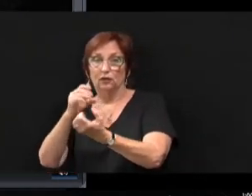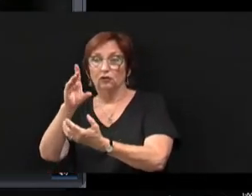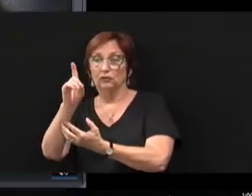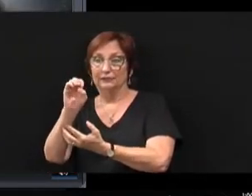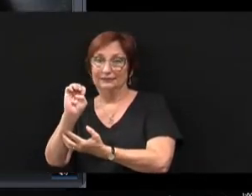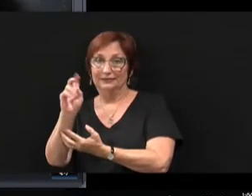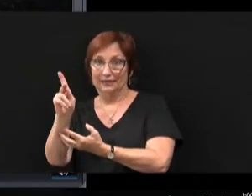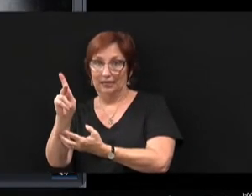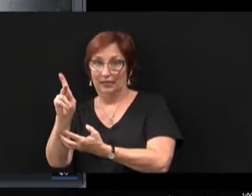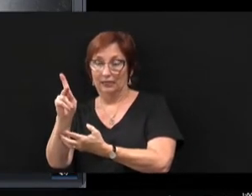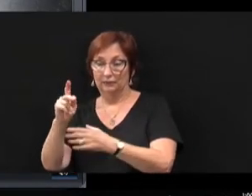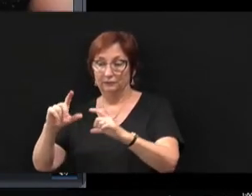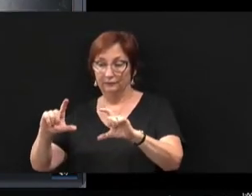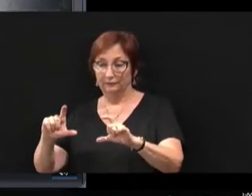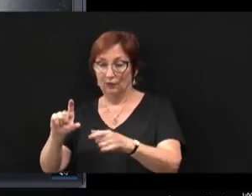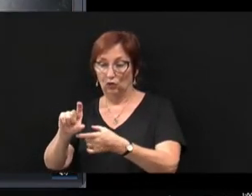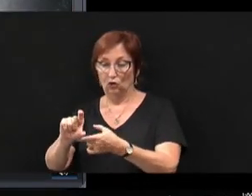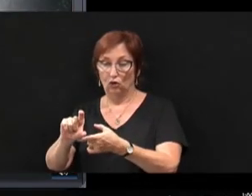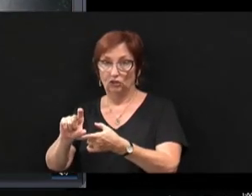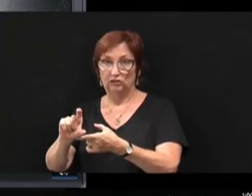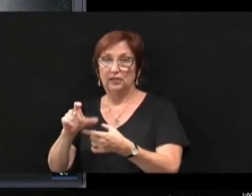get out cards